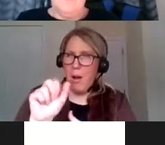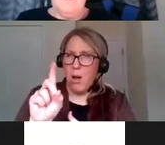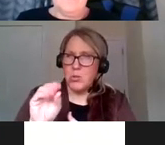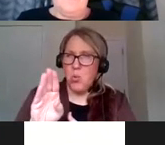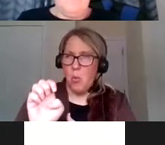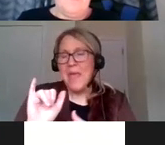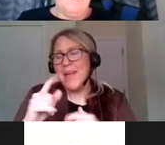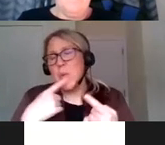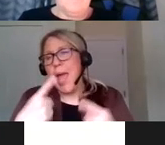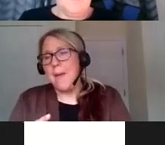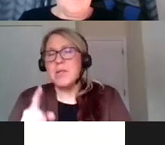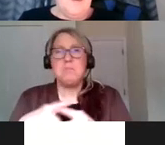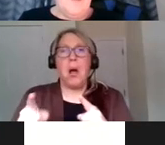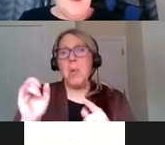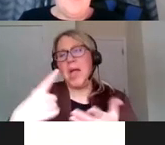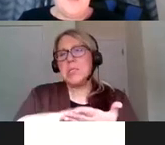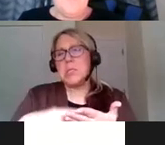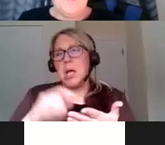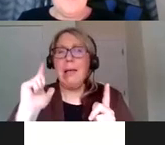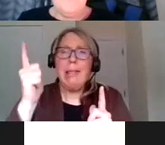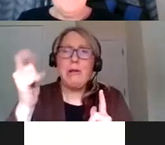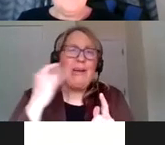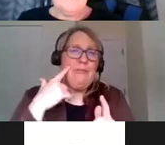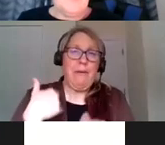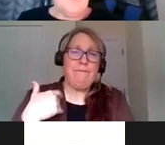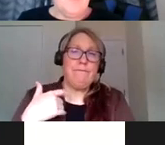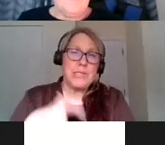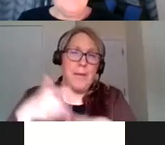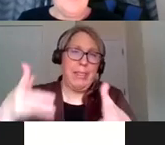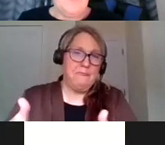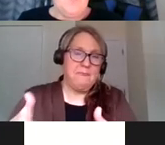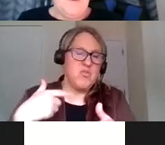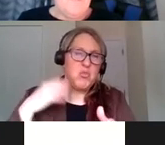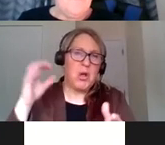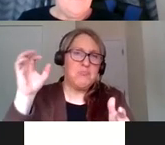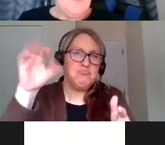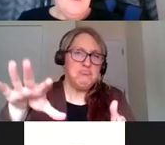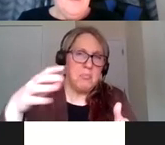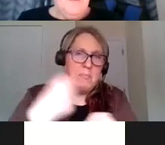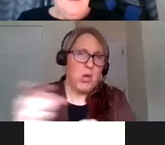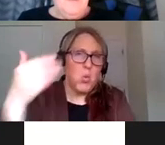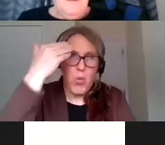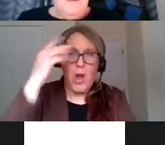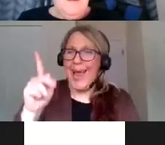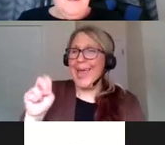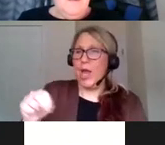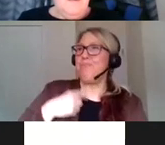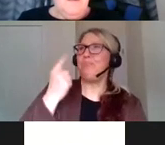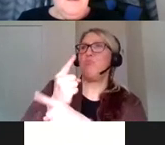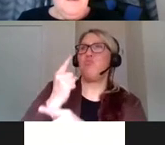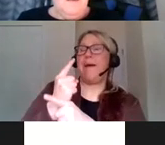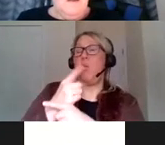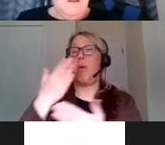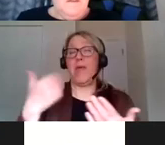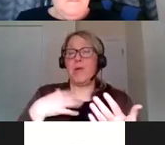but that's something we could discuss later if we have time for that. Right. Just wanted to make you aware. Right, and that's one of those things that when we talked